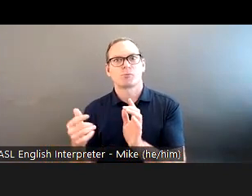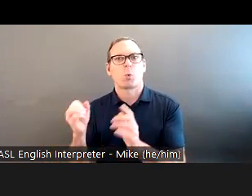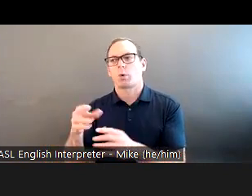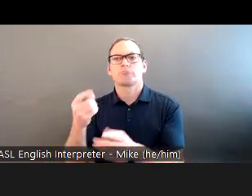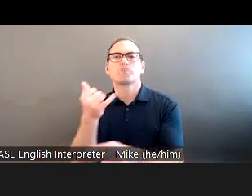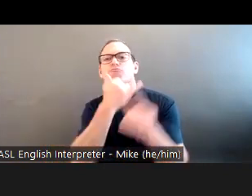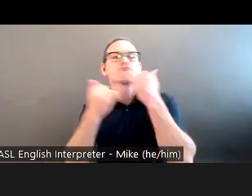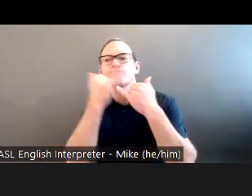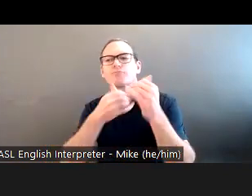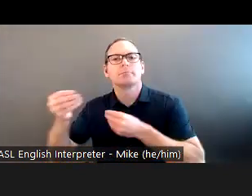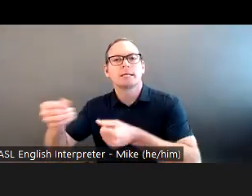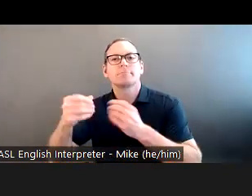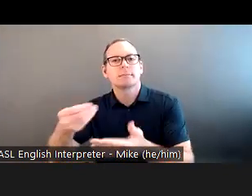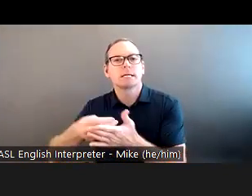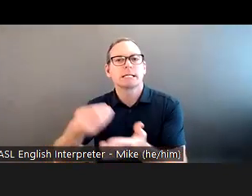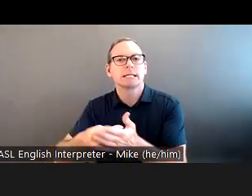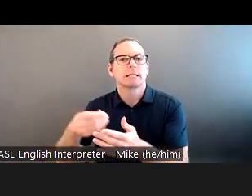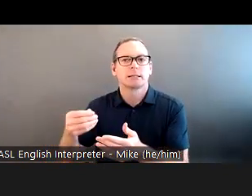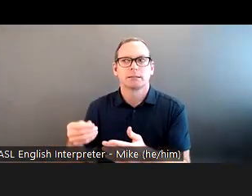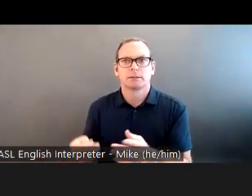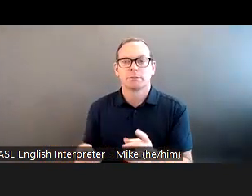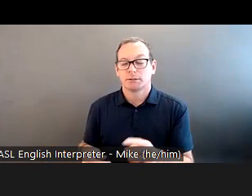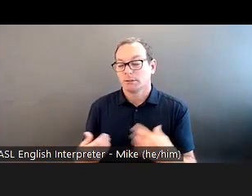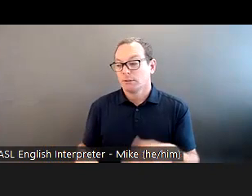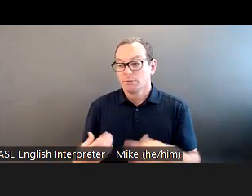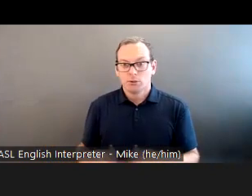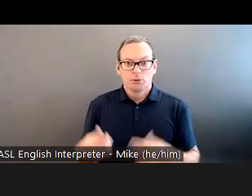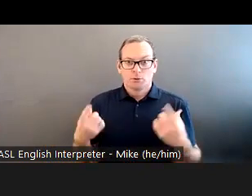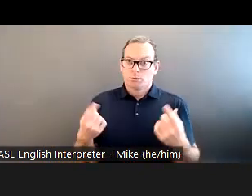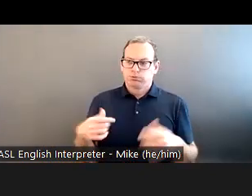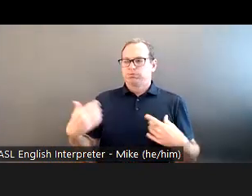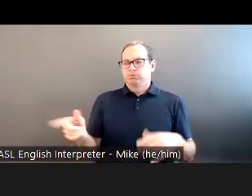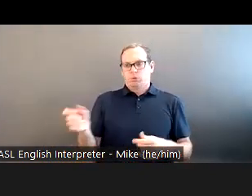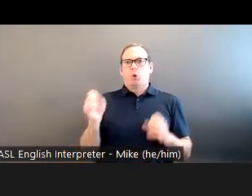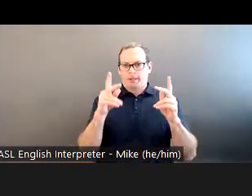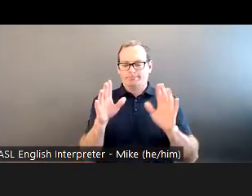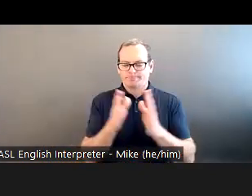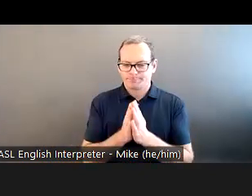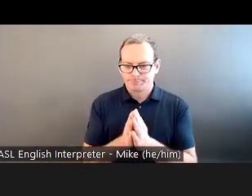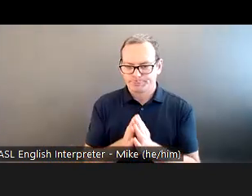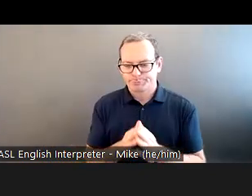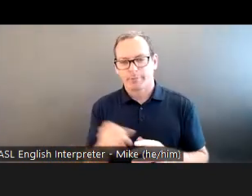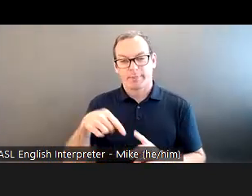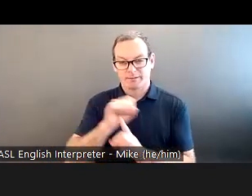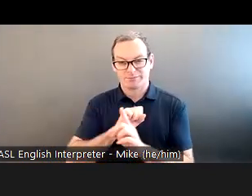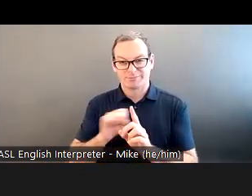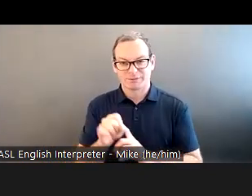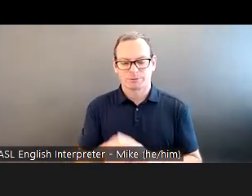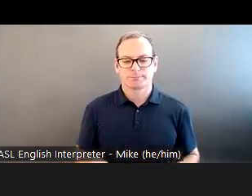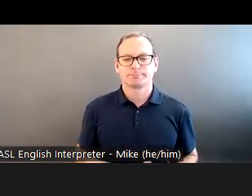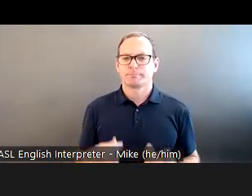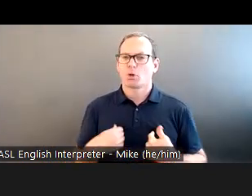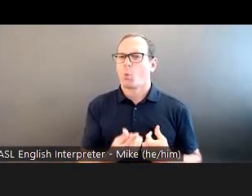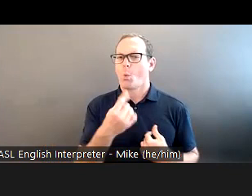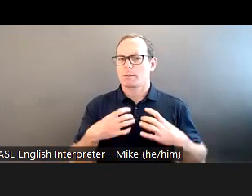so there's a lot of stuff to unpack in this question. First thing is, I have a client whose power of attorney found a doctor to deem